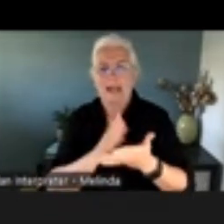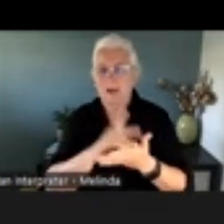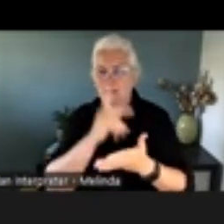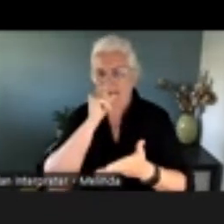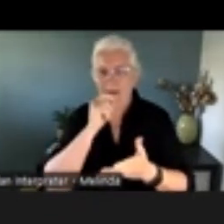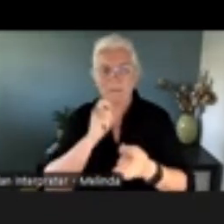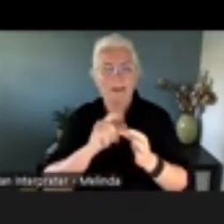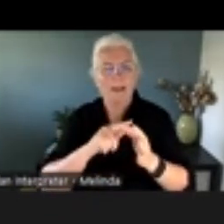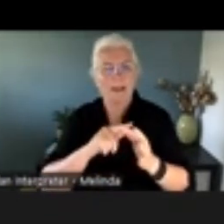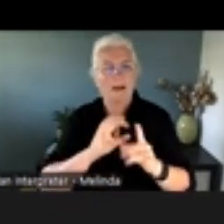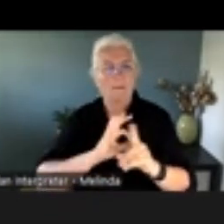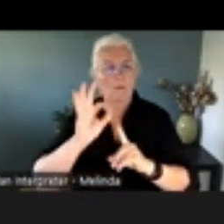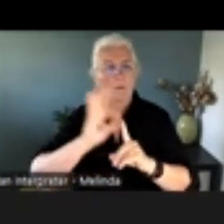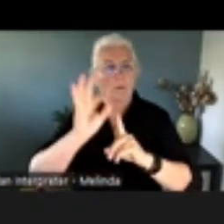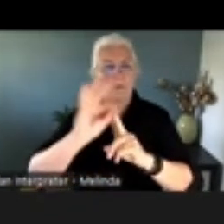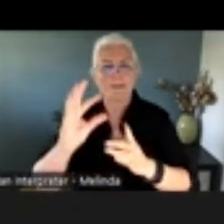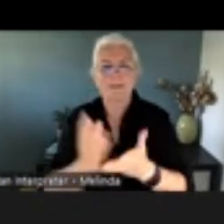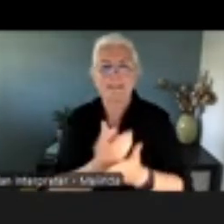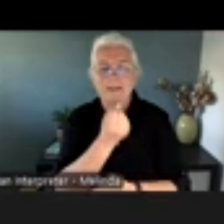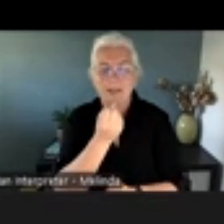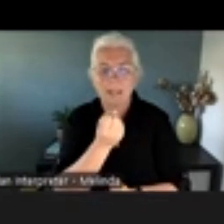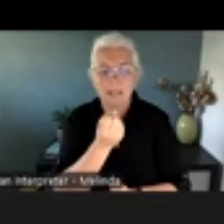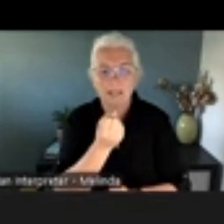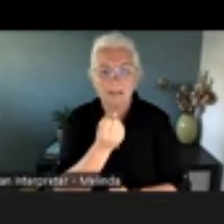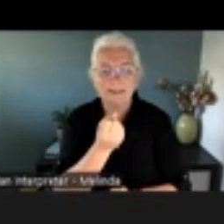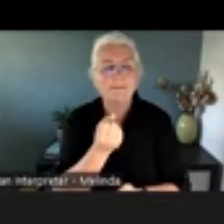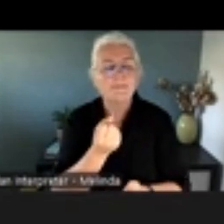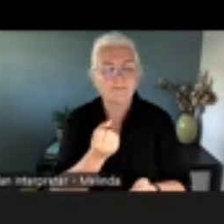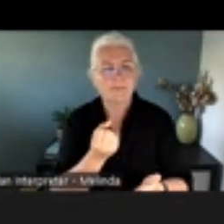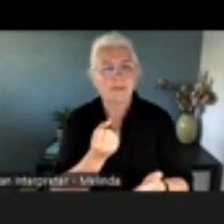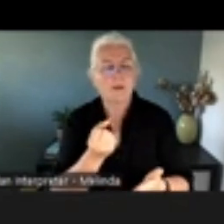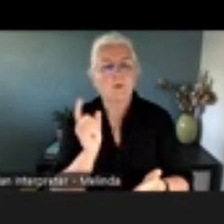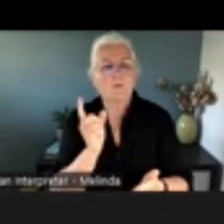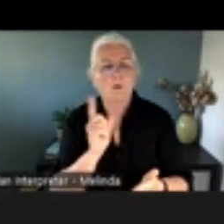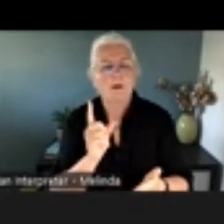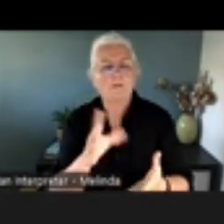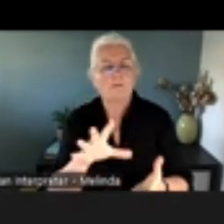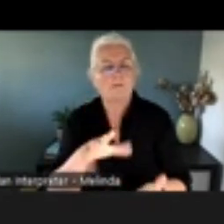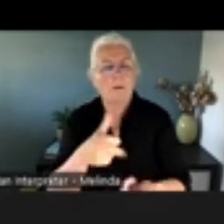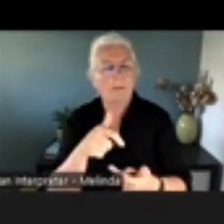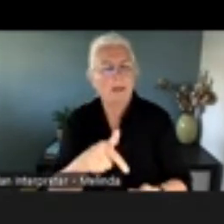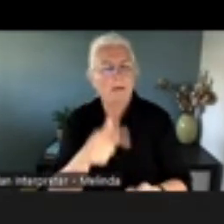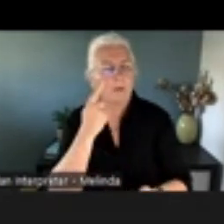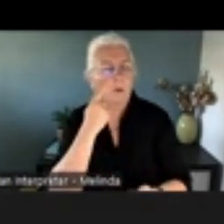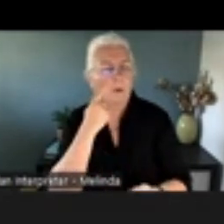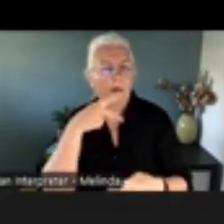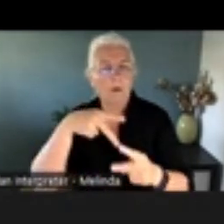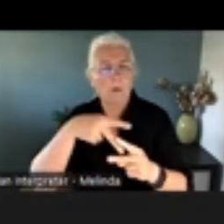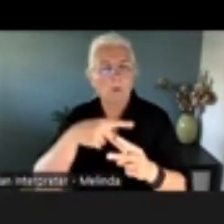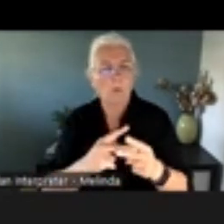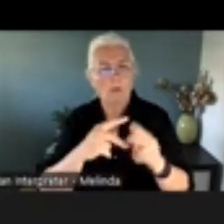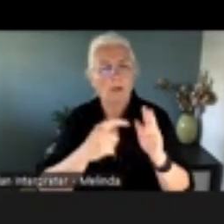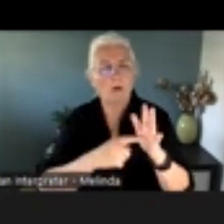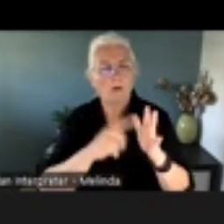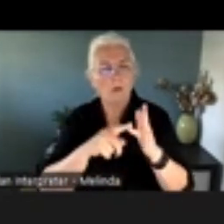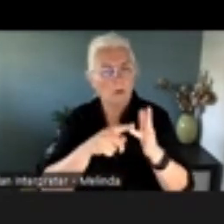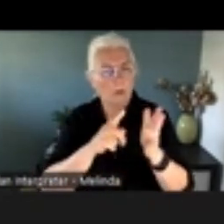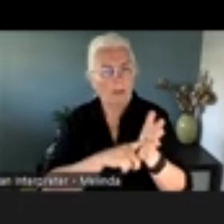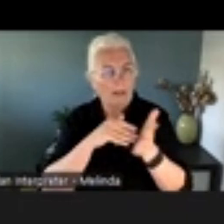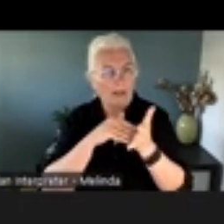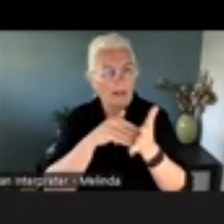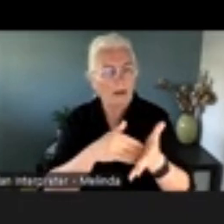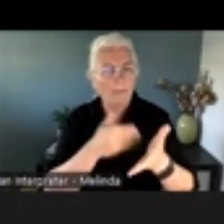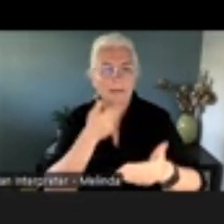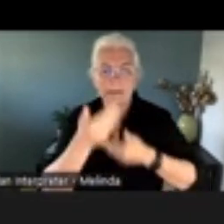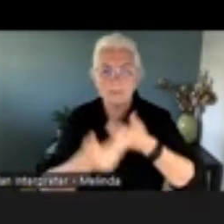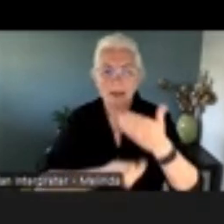can we improve safety. One of the things that came from this was looking at a tool that could help explain these key